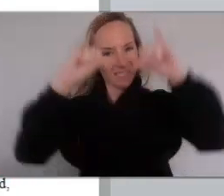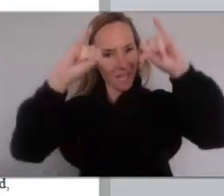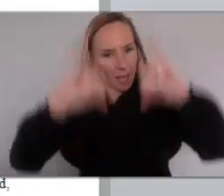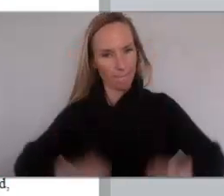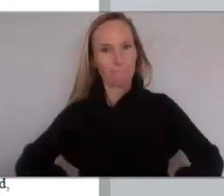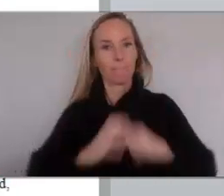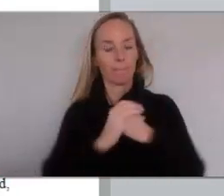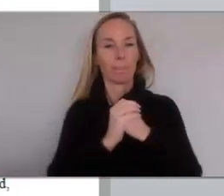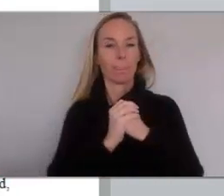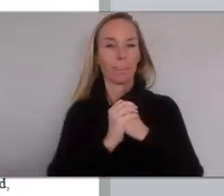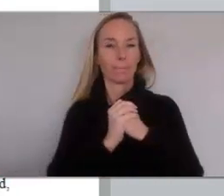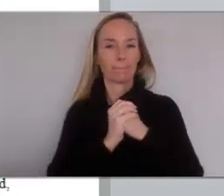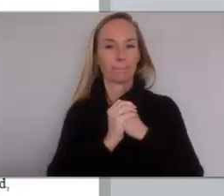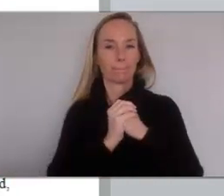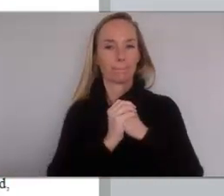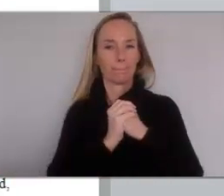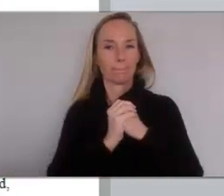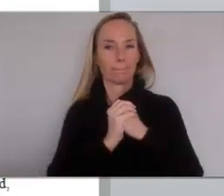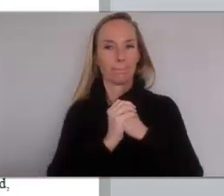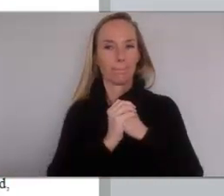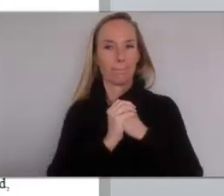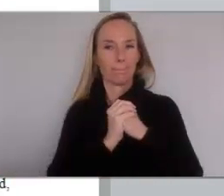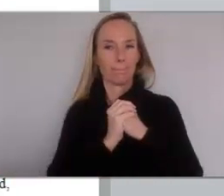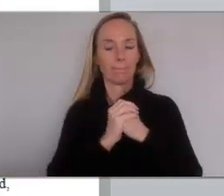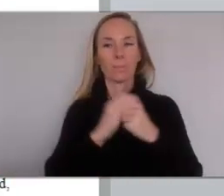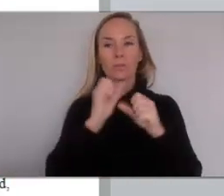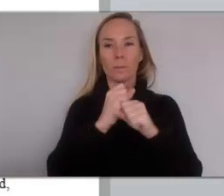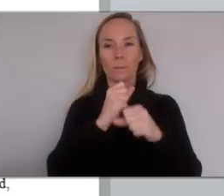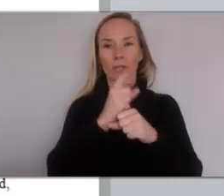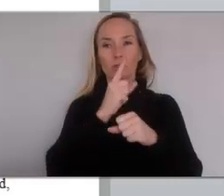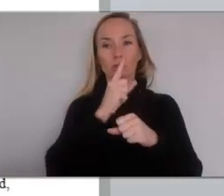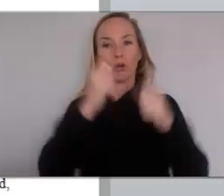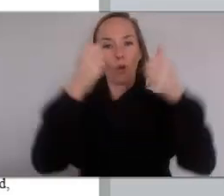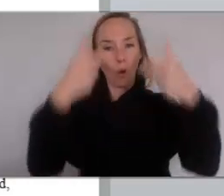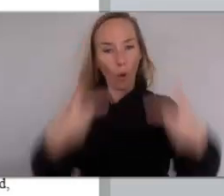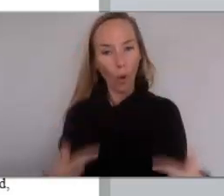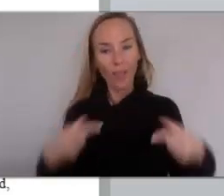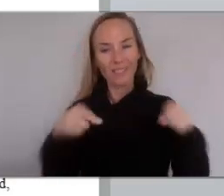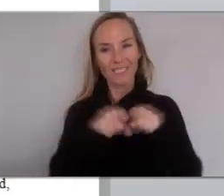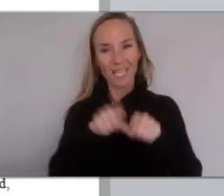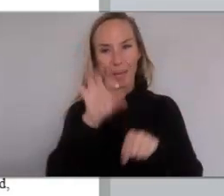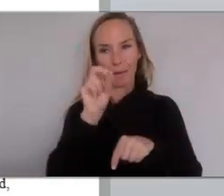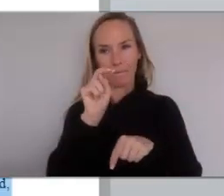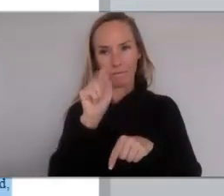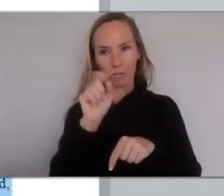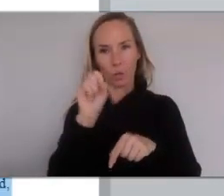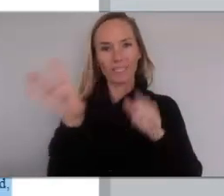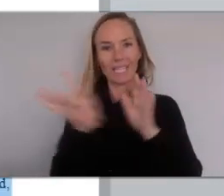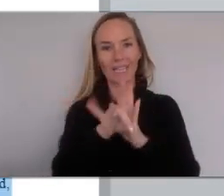So click out of that, and now I want to make sure that my whole essay is in the same font. So I'm going to select